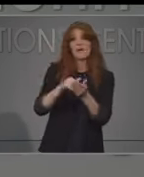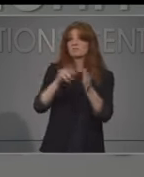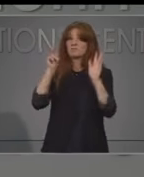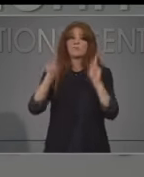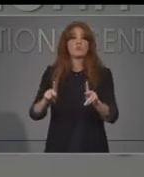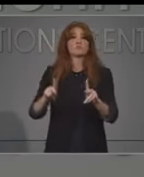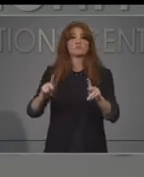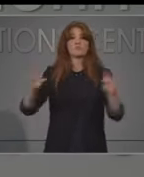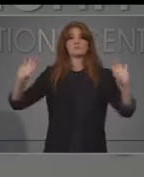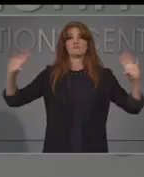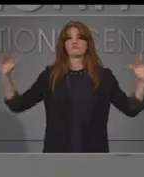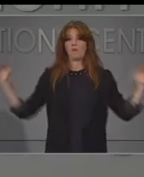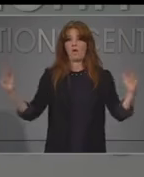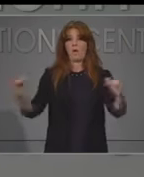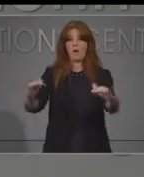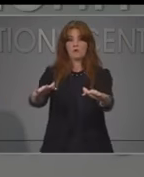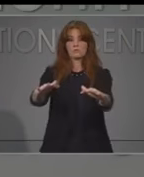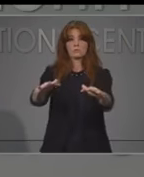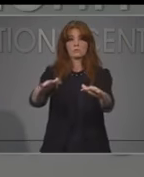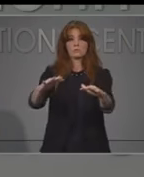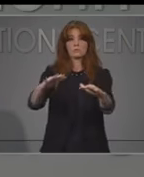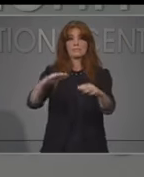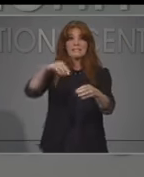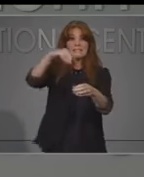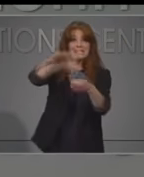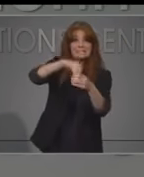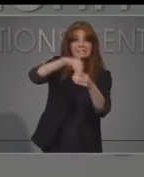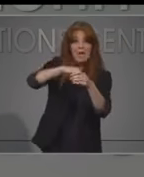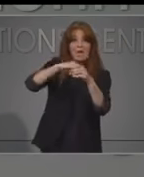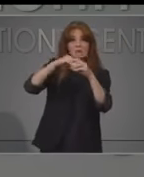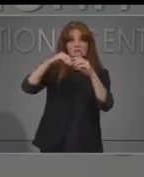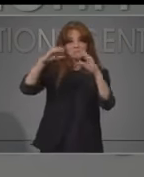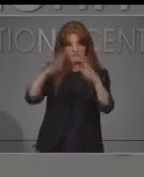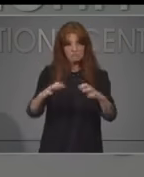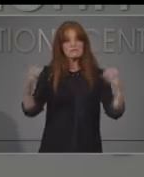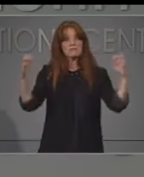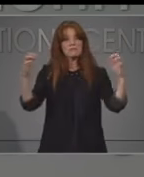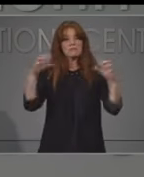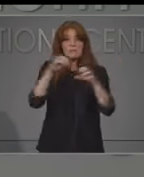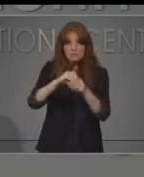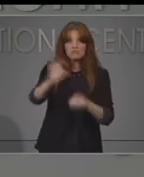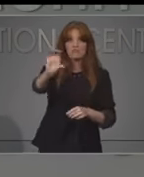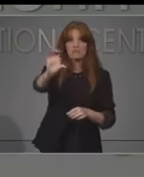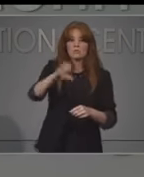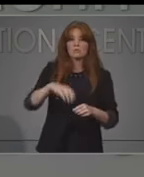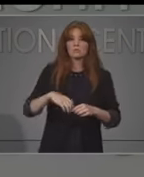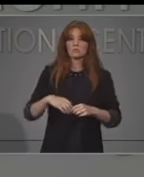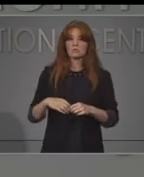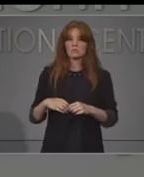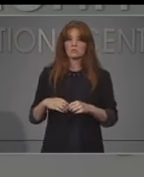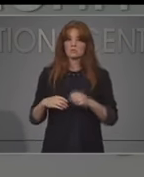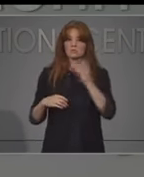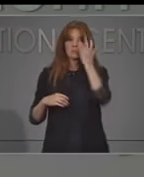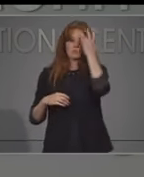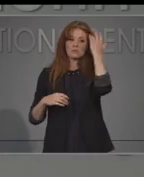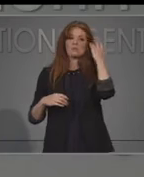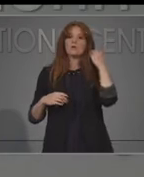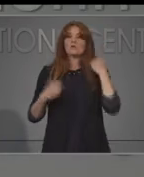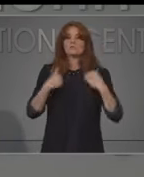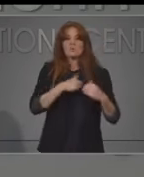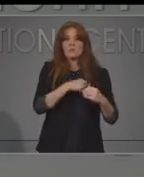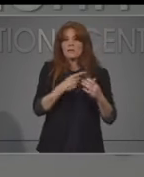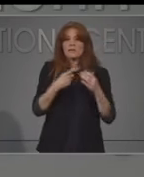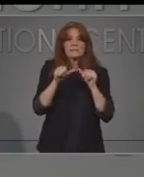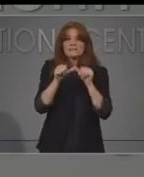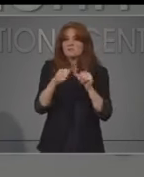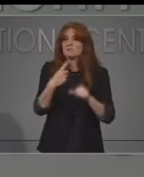19,000-person crowd at the Inside Arena in Charlotte. We've continued to say we